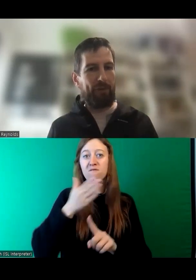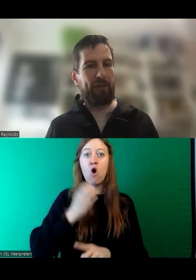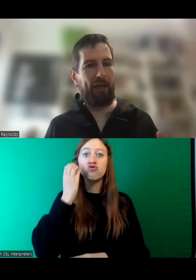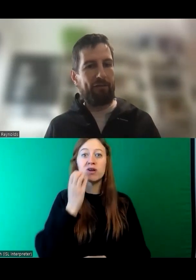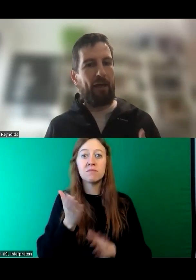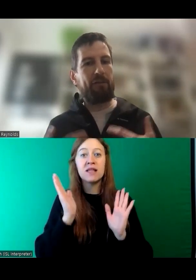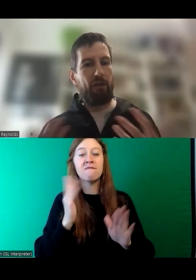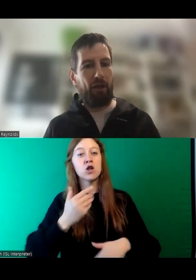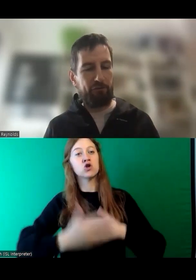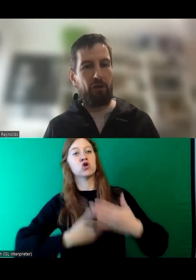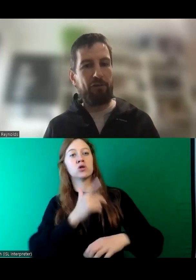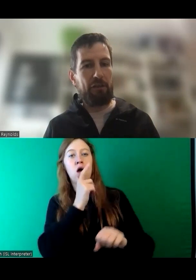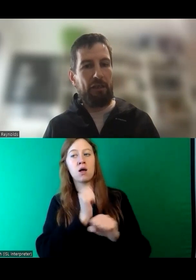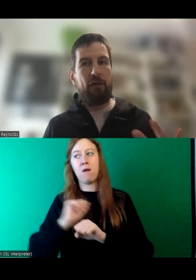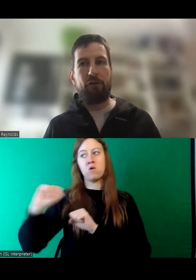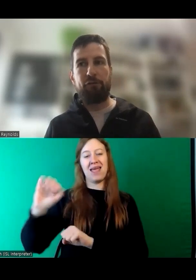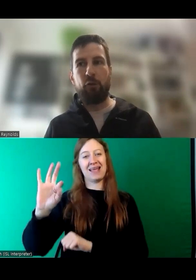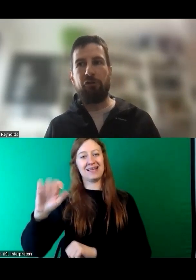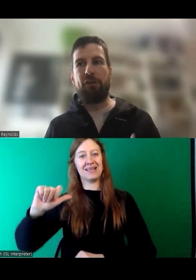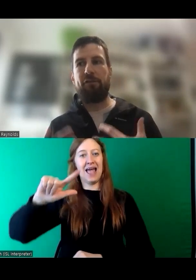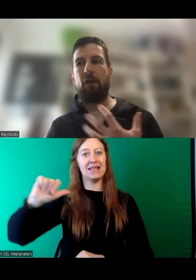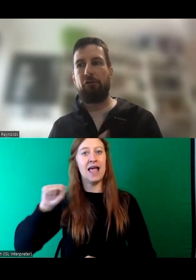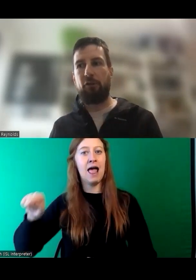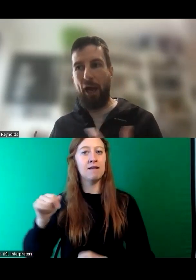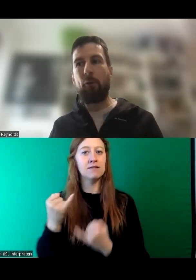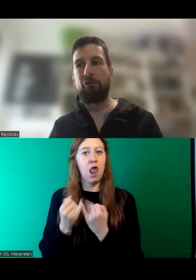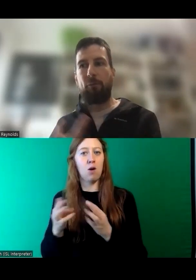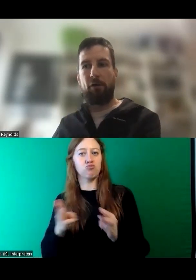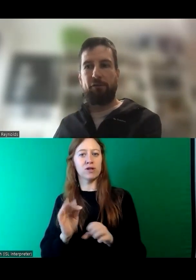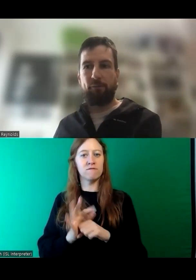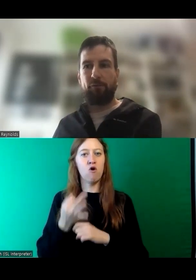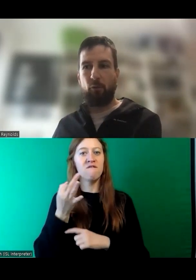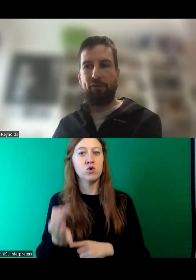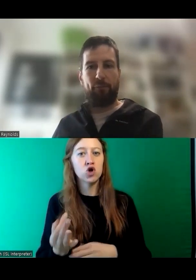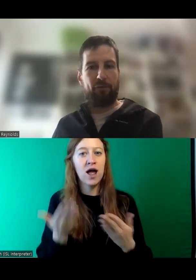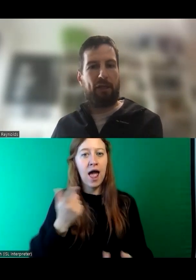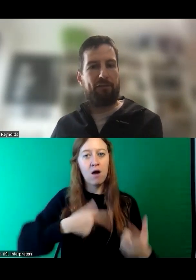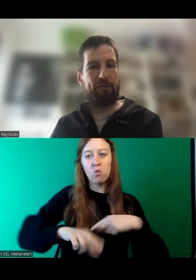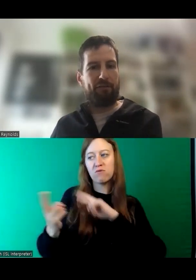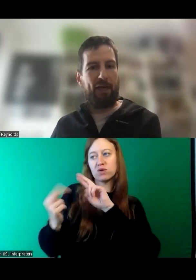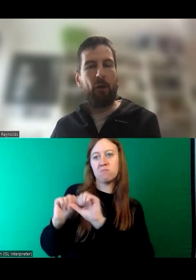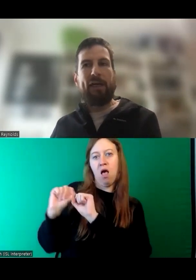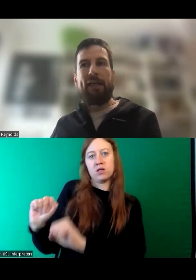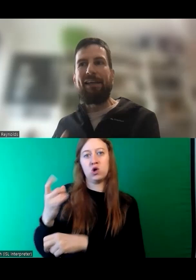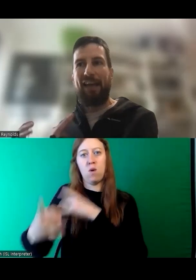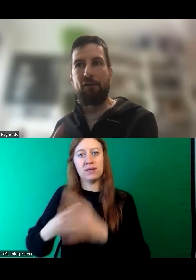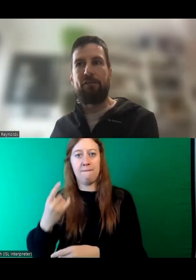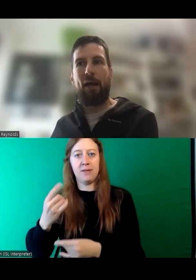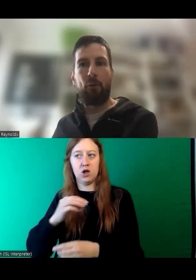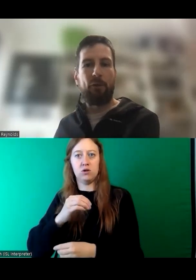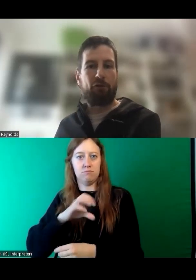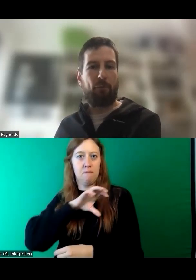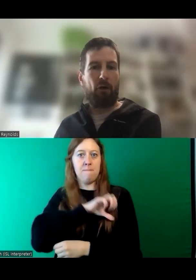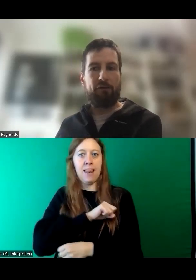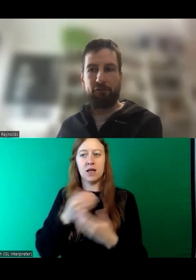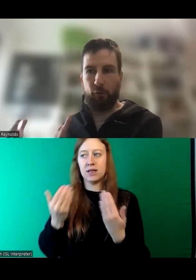what's happening in Gaza as a rehearsal for the future. This is not how we respond to what's happening to Palestinians now. It tells us